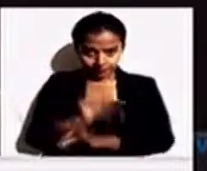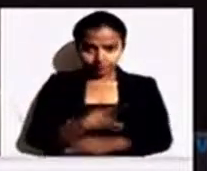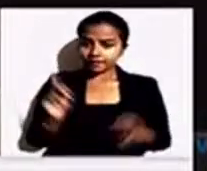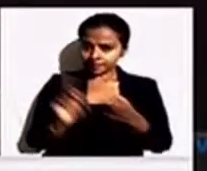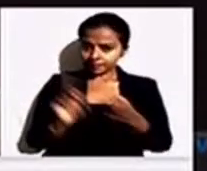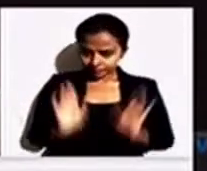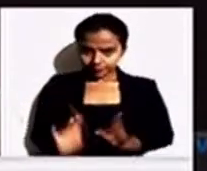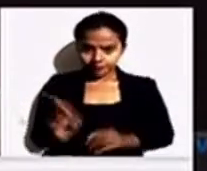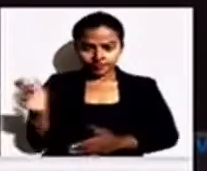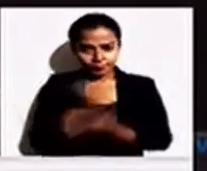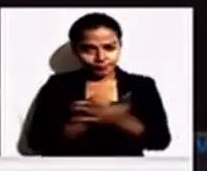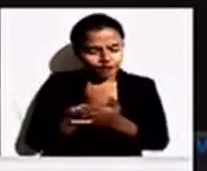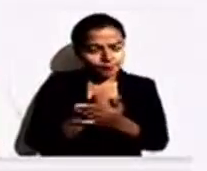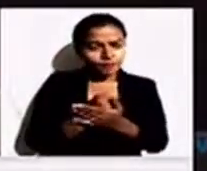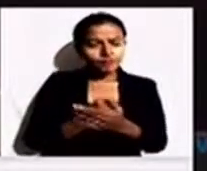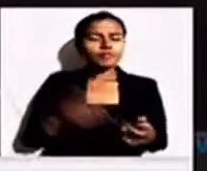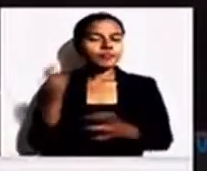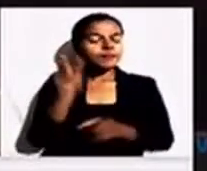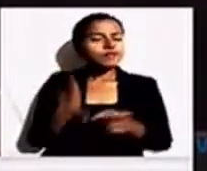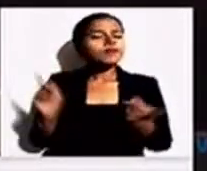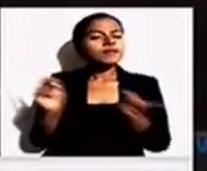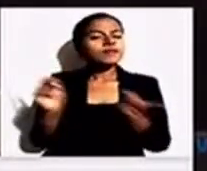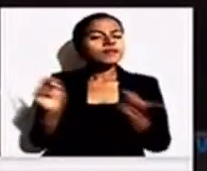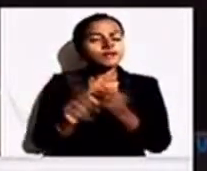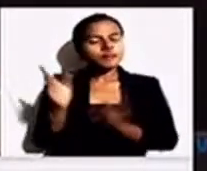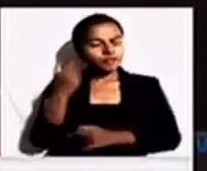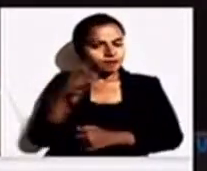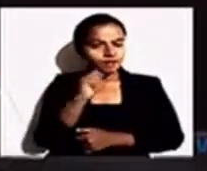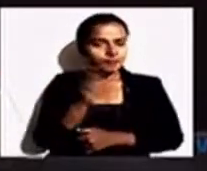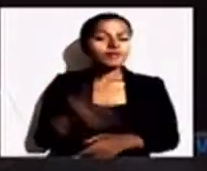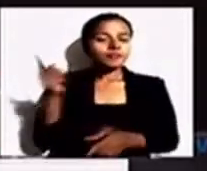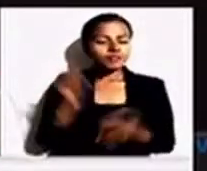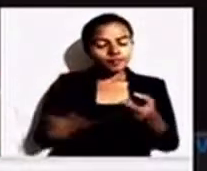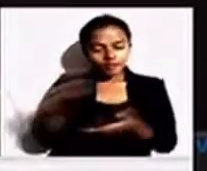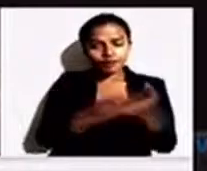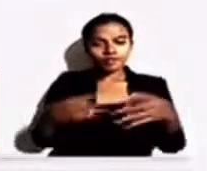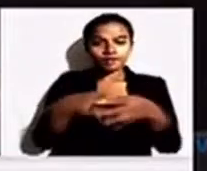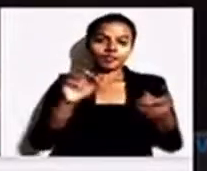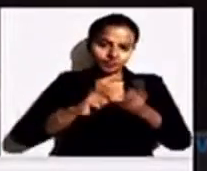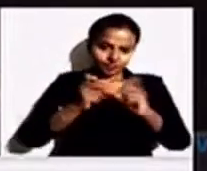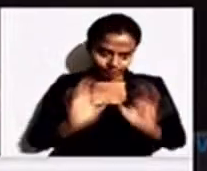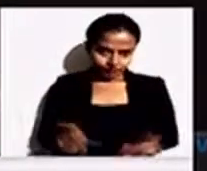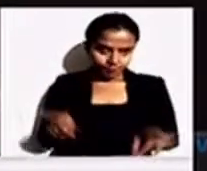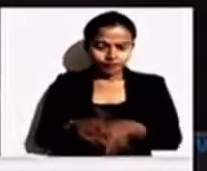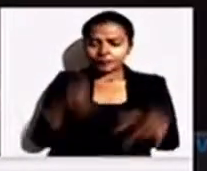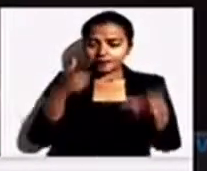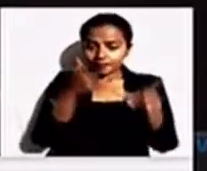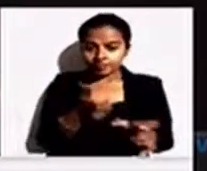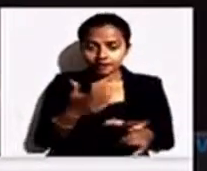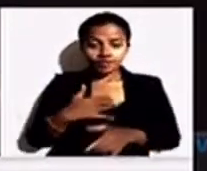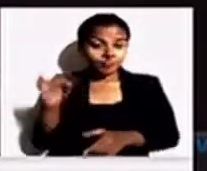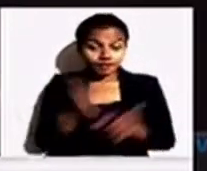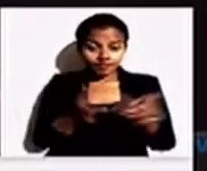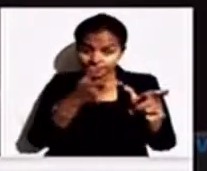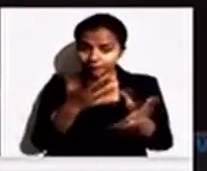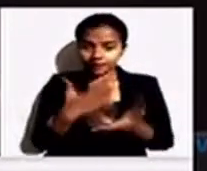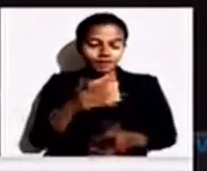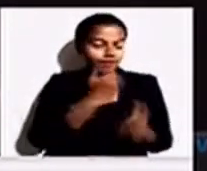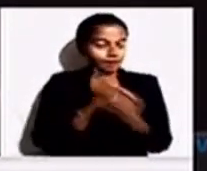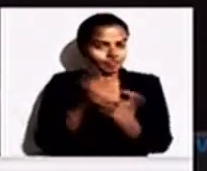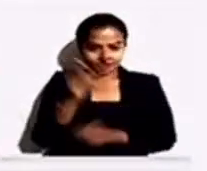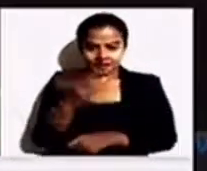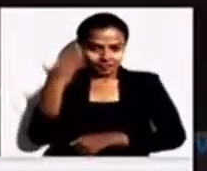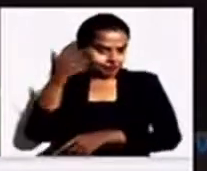the scuffles that broke out between inmates. No one had died due to gunshots fired by officers. They had been revealed through the post-mortem